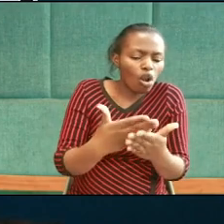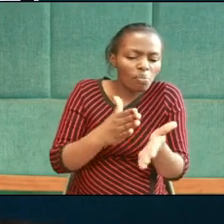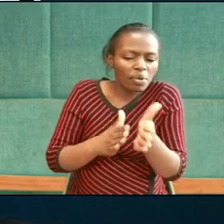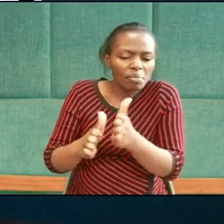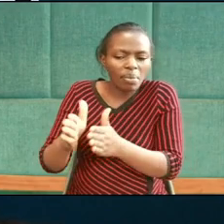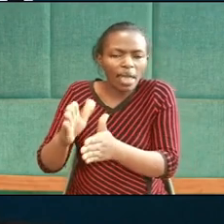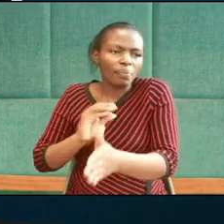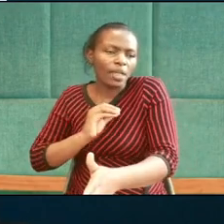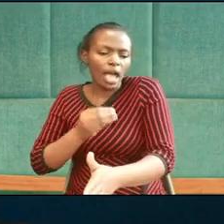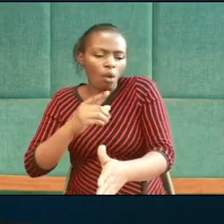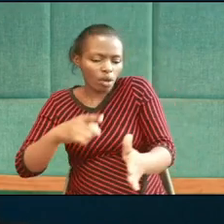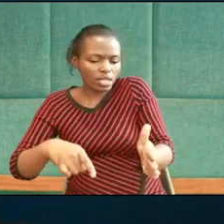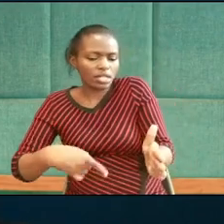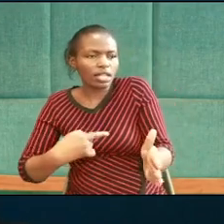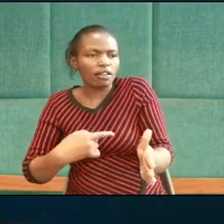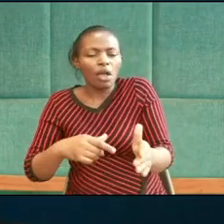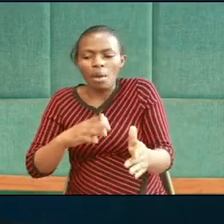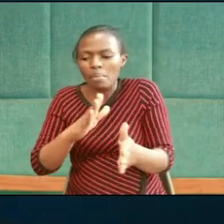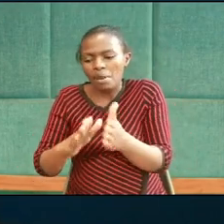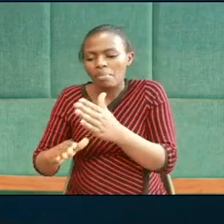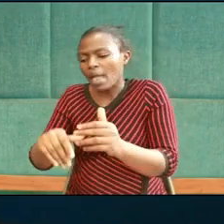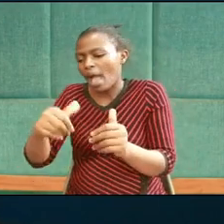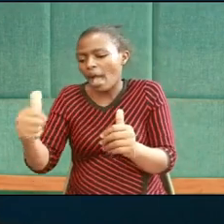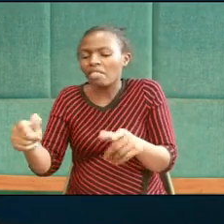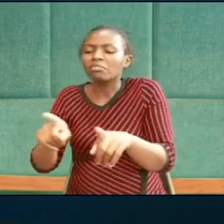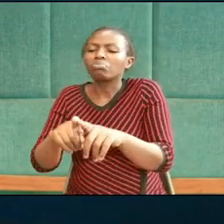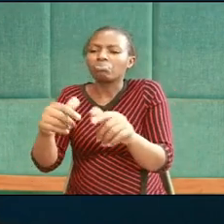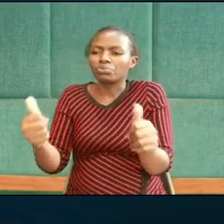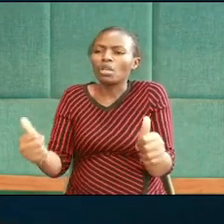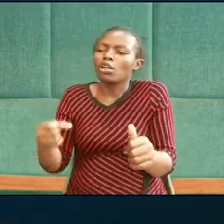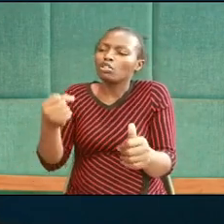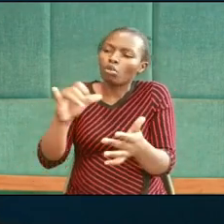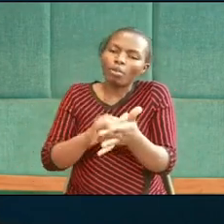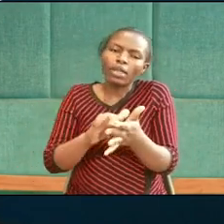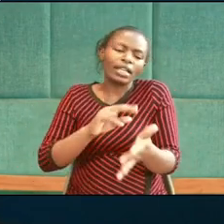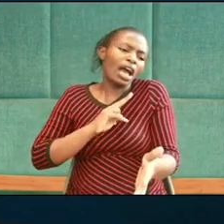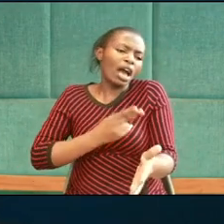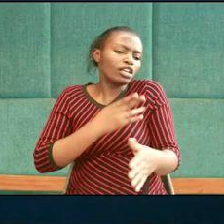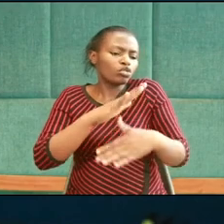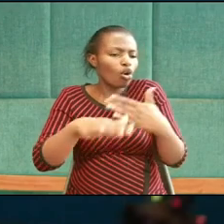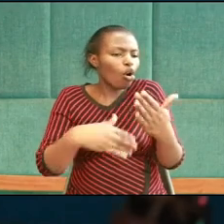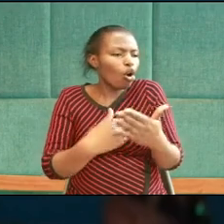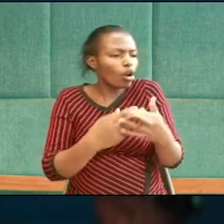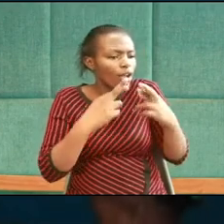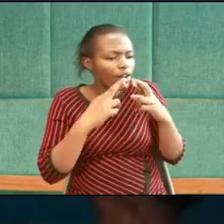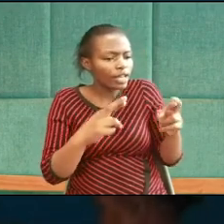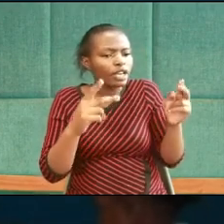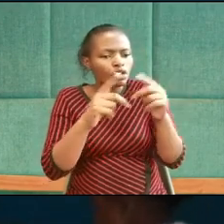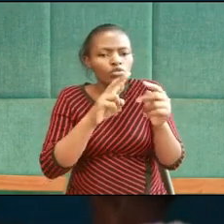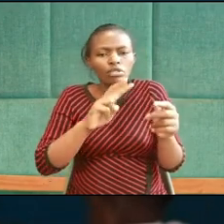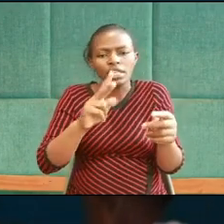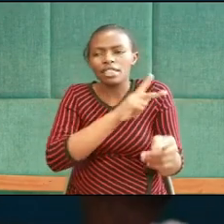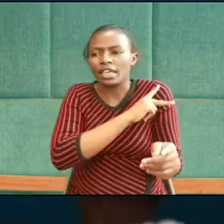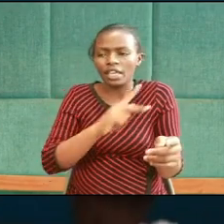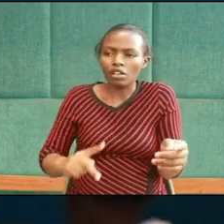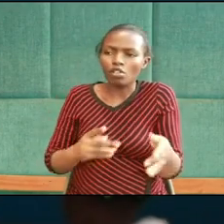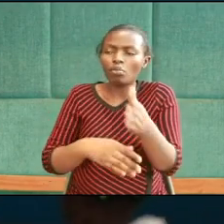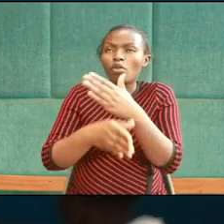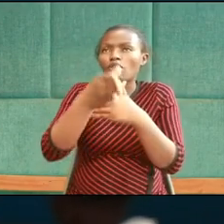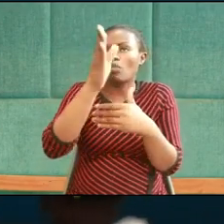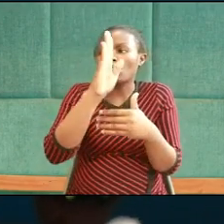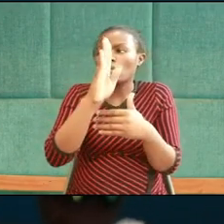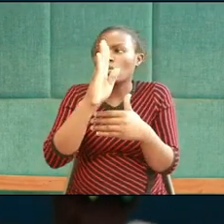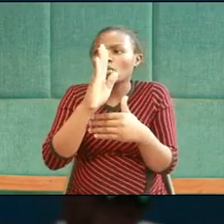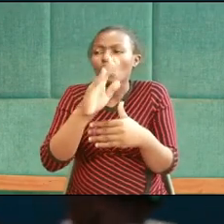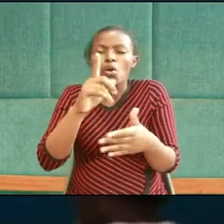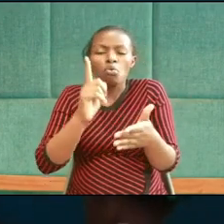ourselves, to prepare others too, so that we can all be ready to see the kingdom of God. So what is